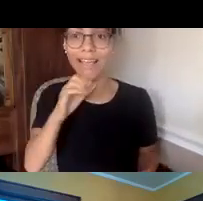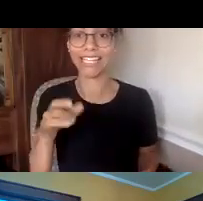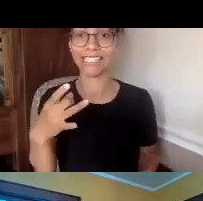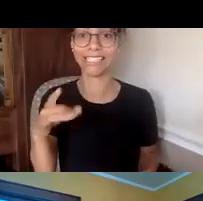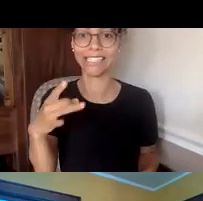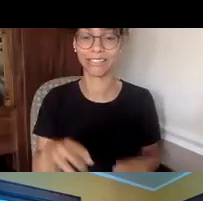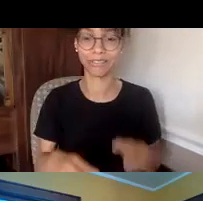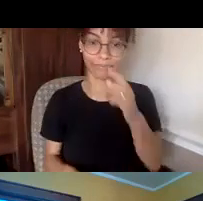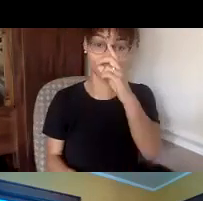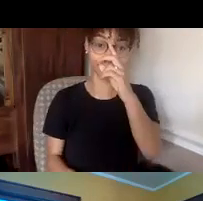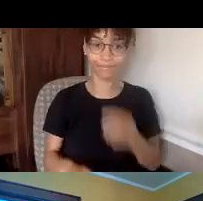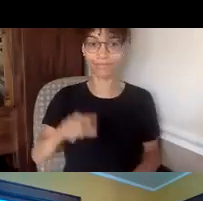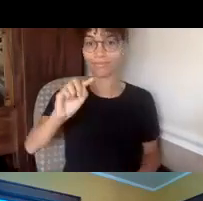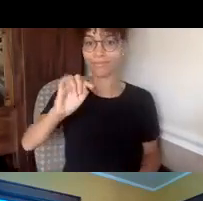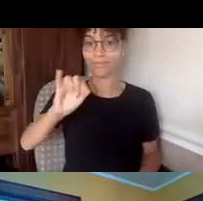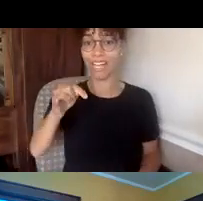Thank you.